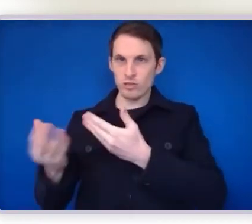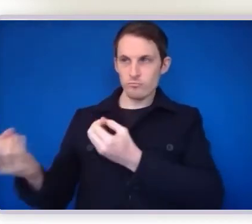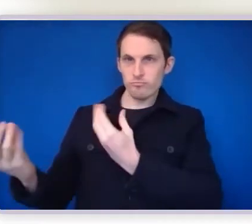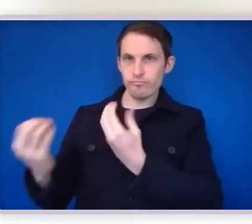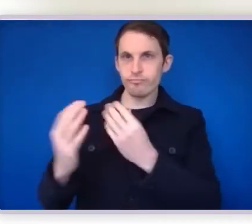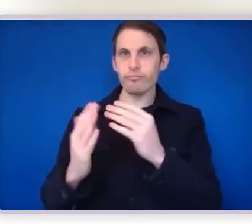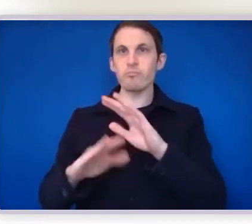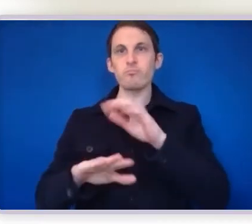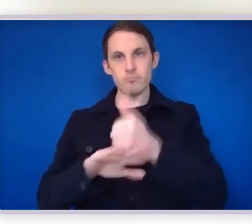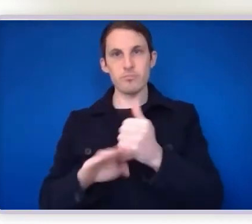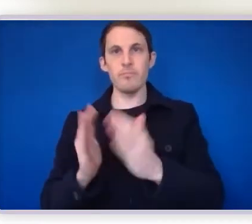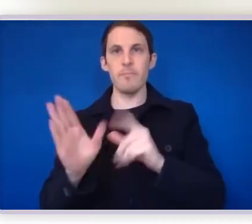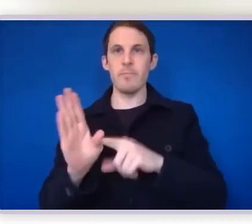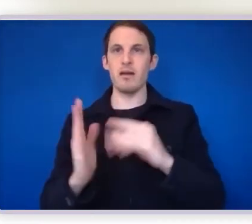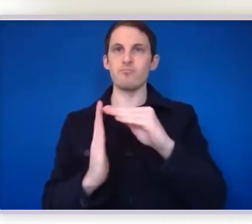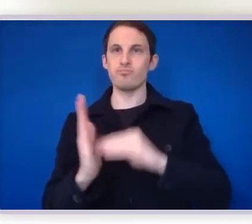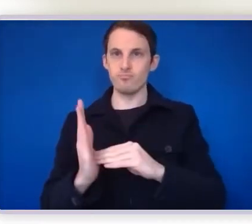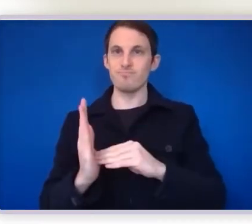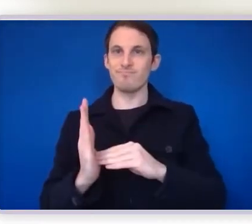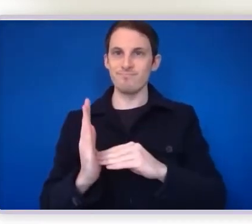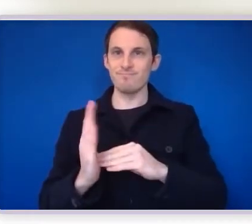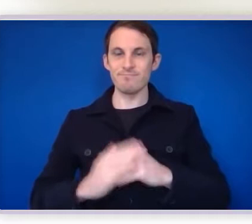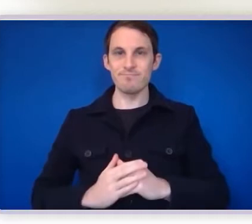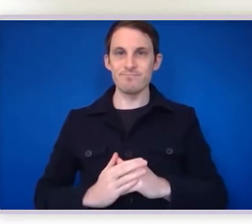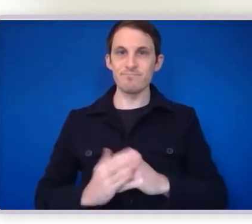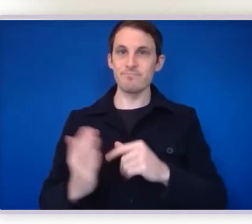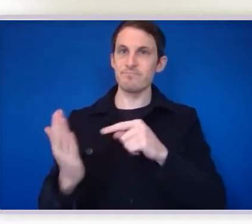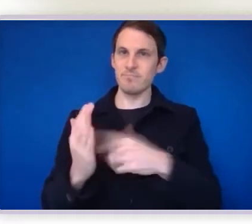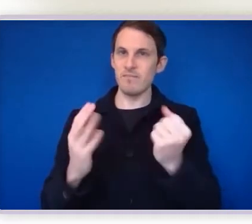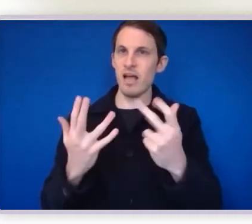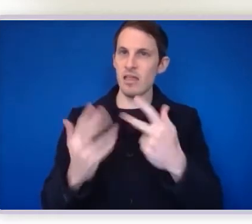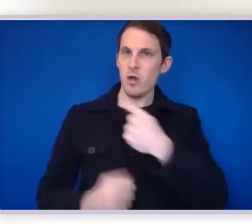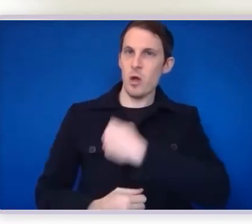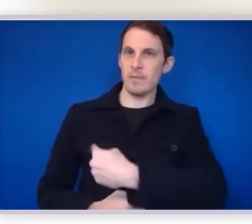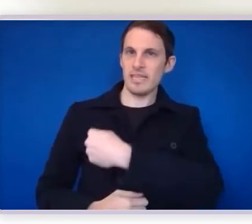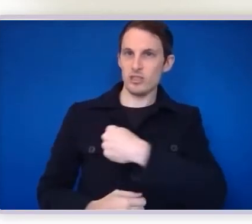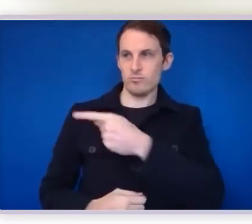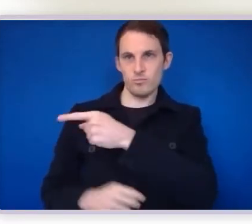And a range of other obligations for workers and providers.